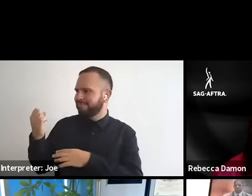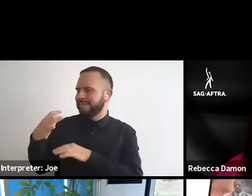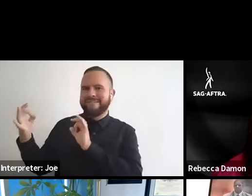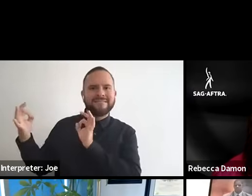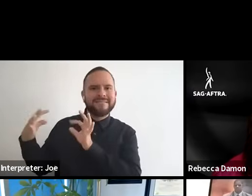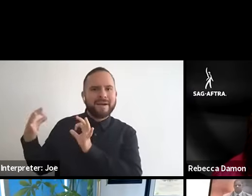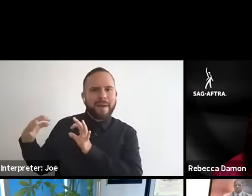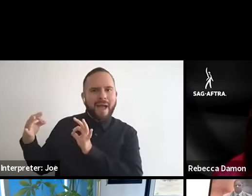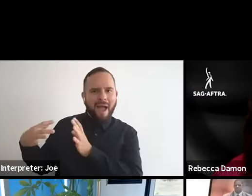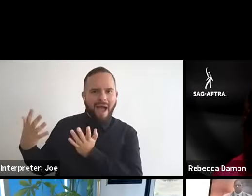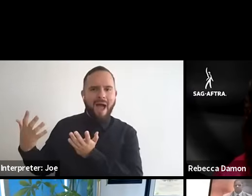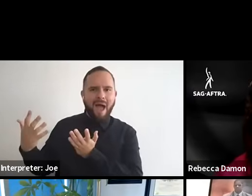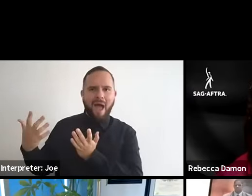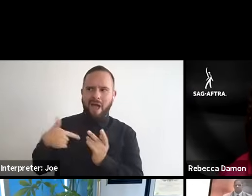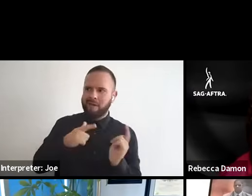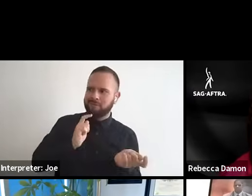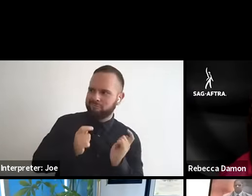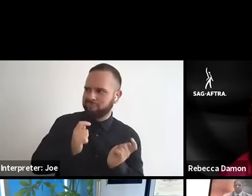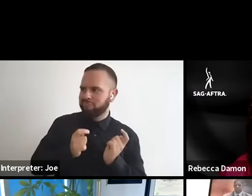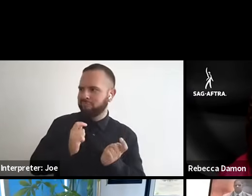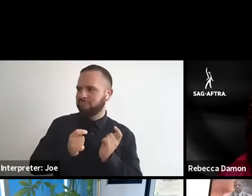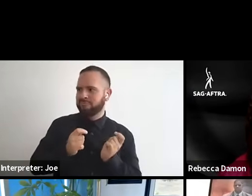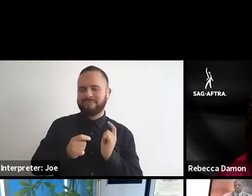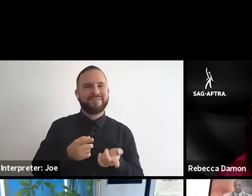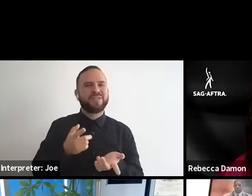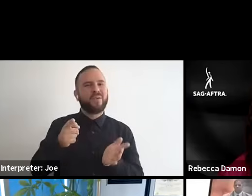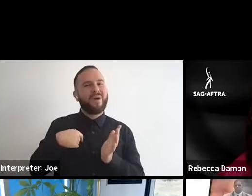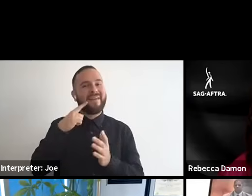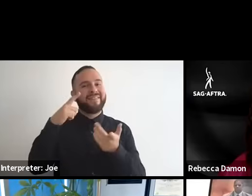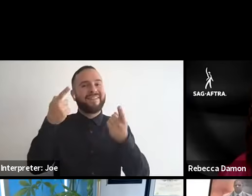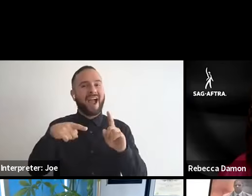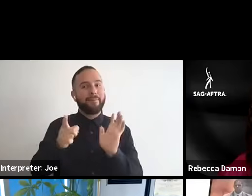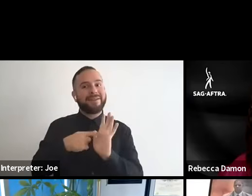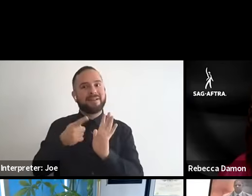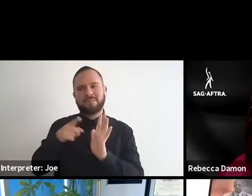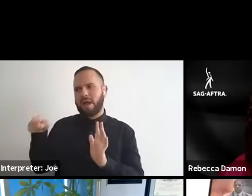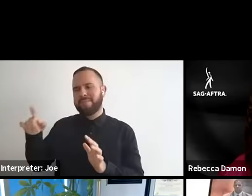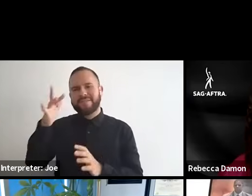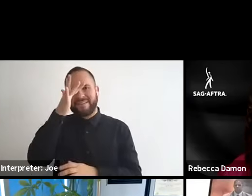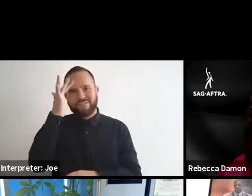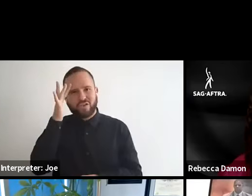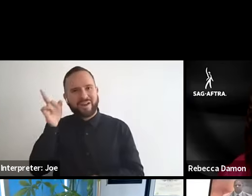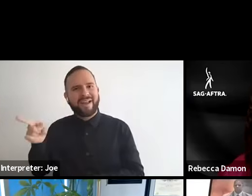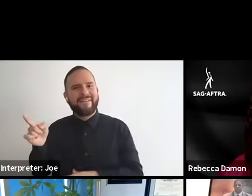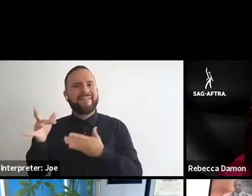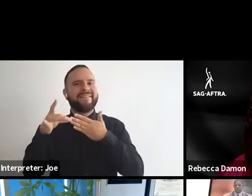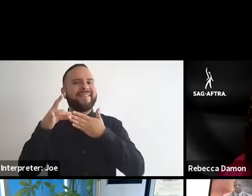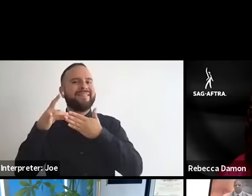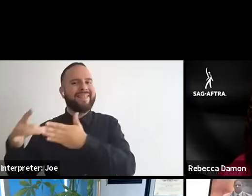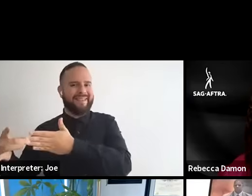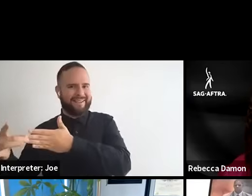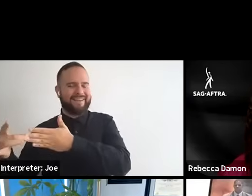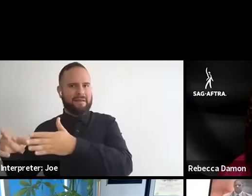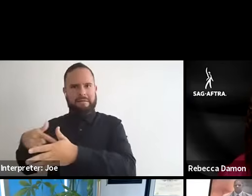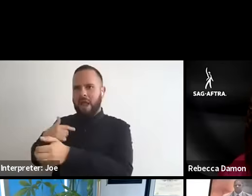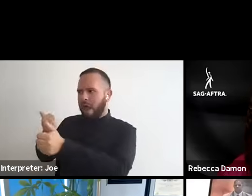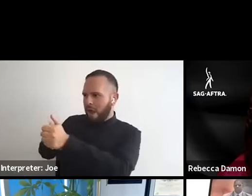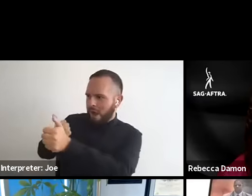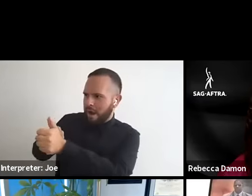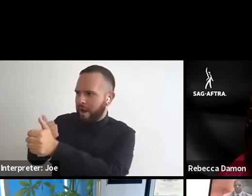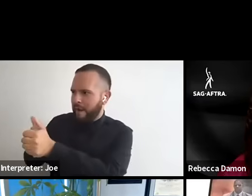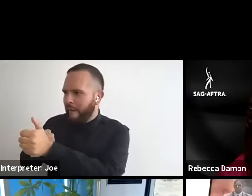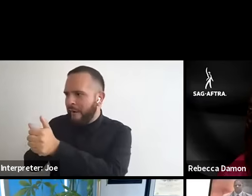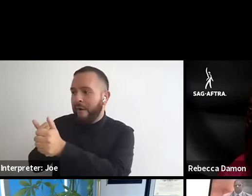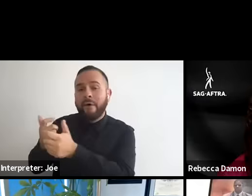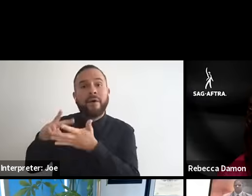Any client forgets that they're actually the one in the driver's seat. So if you're unhappy, tell me. If you don't like something or don't